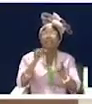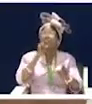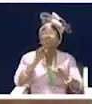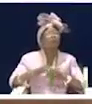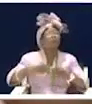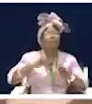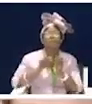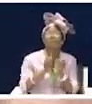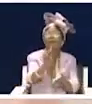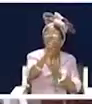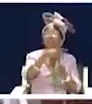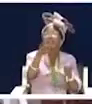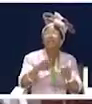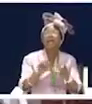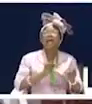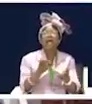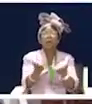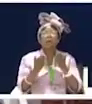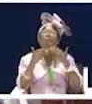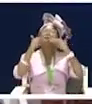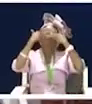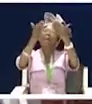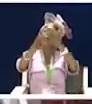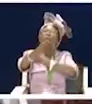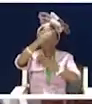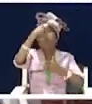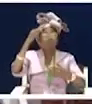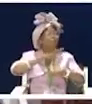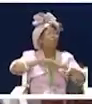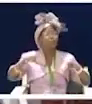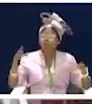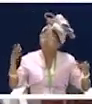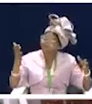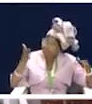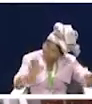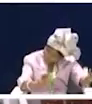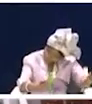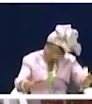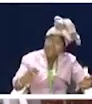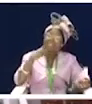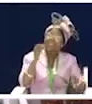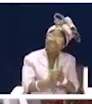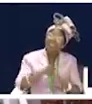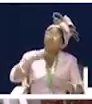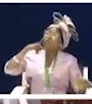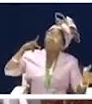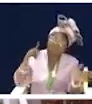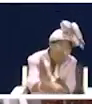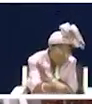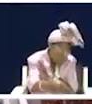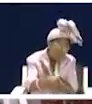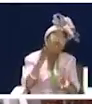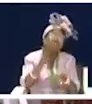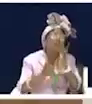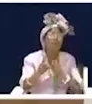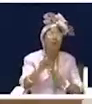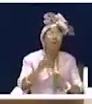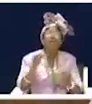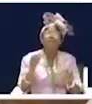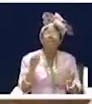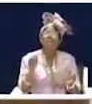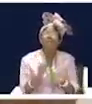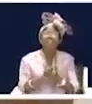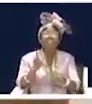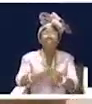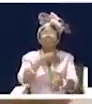that place. I want to thank God because we did not die. They said they will kill somebody, that it is their duty to kill. I said,